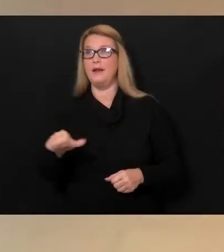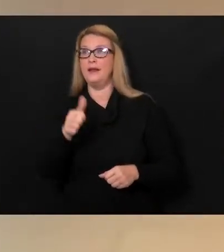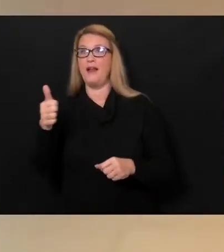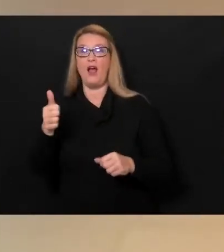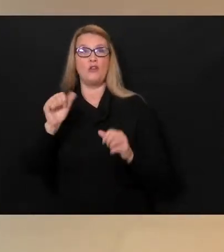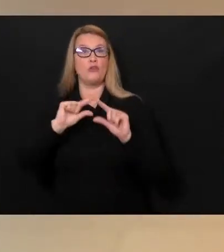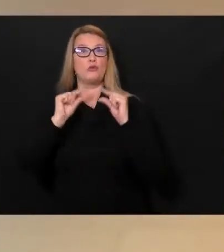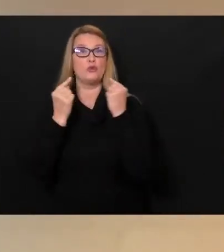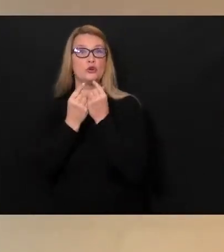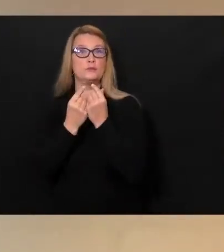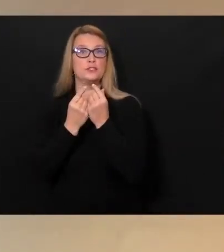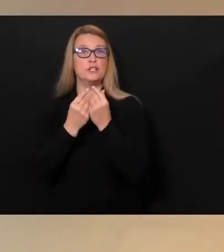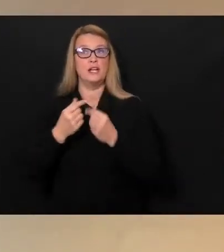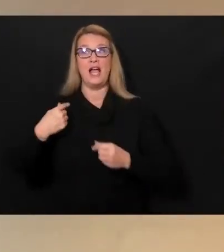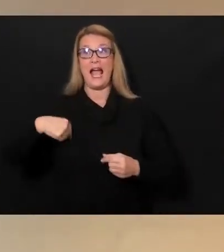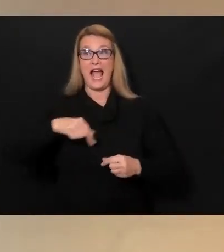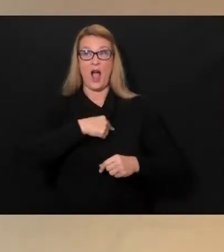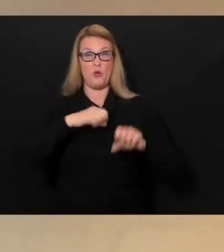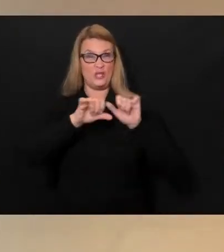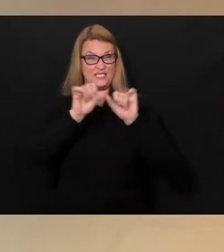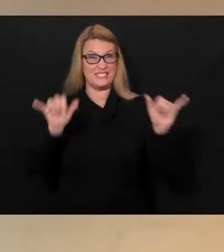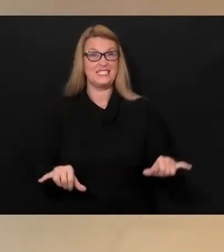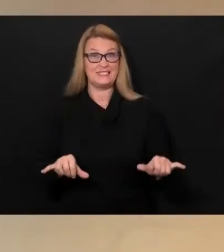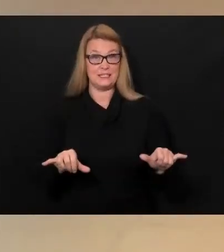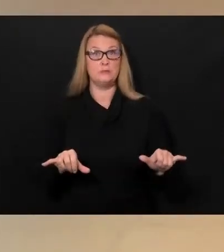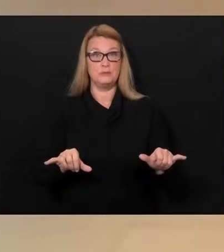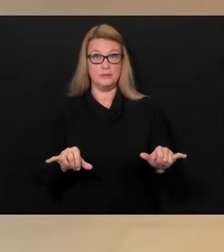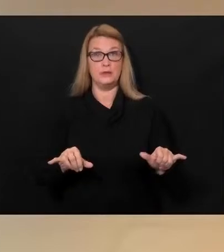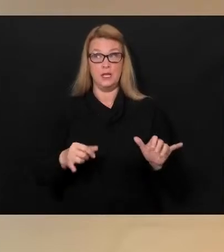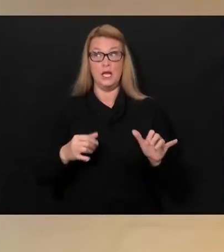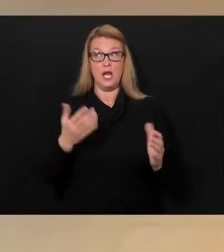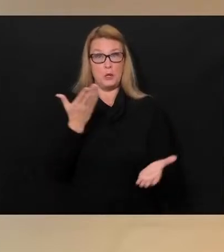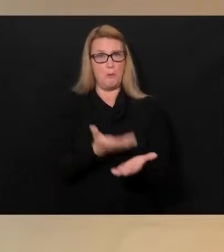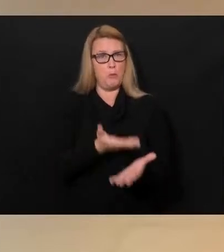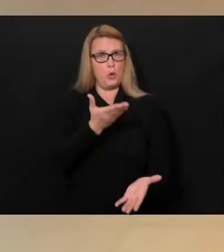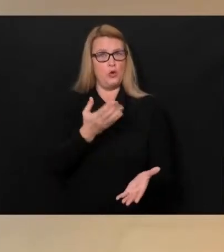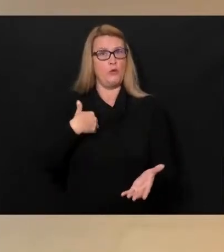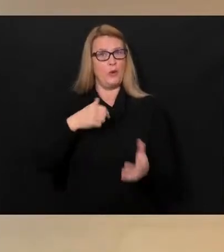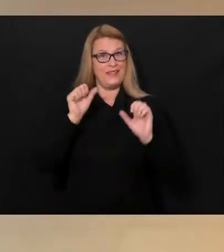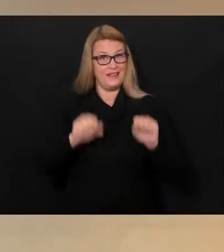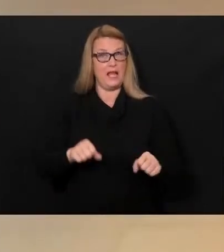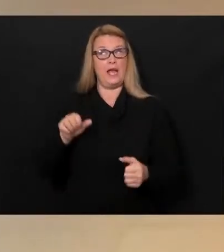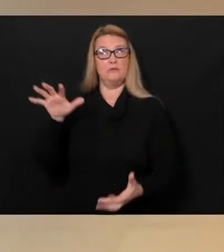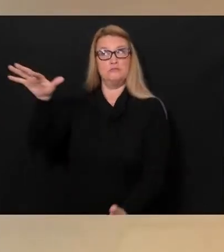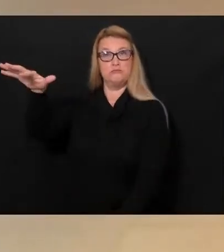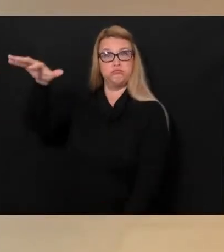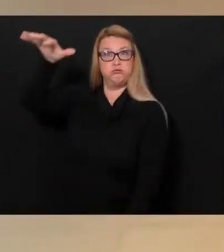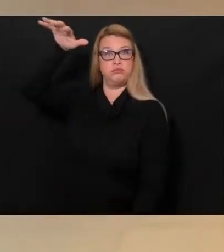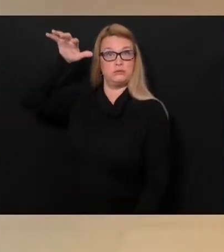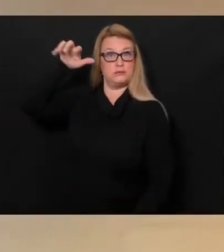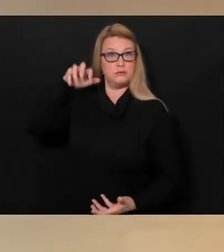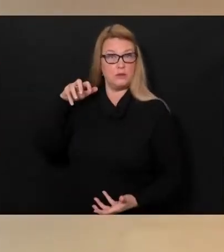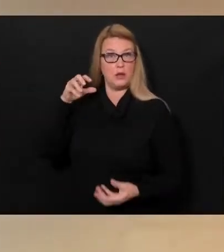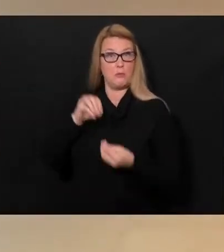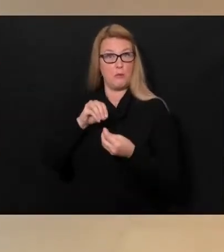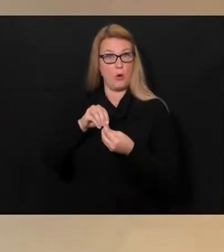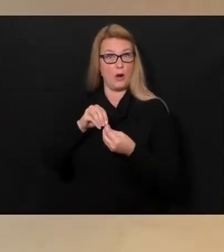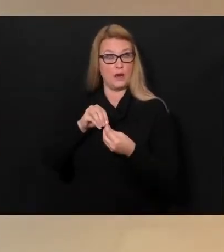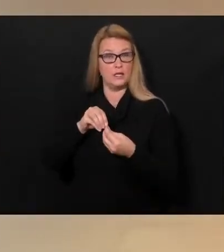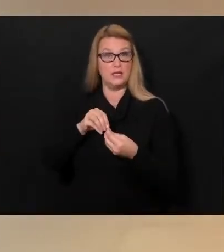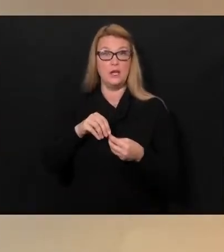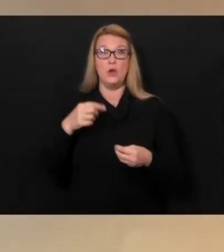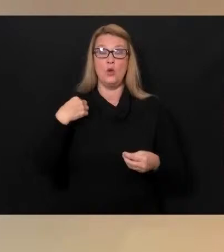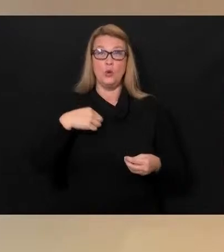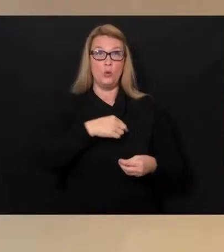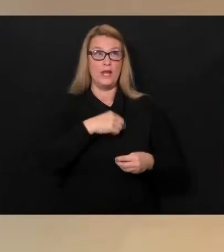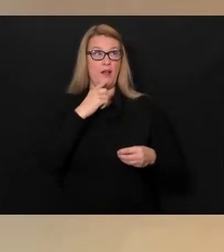network capacity that we've built to show that we can take more vaccines. He presses us every day to press them,